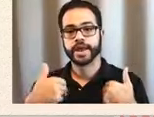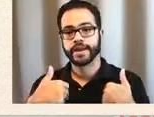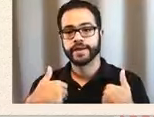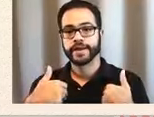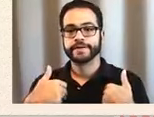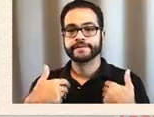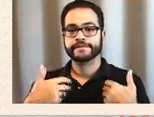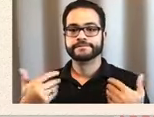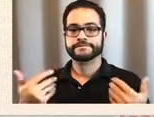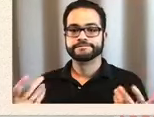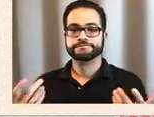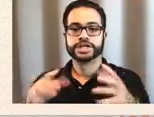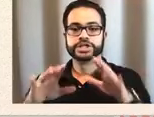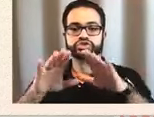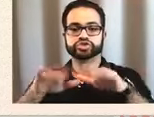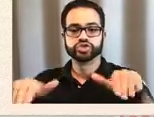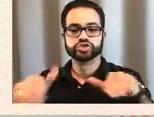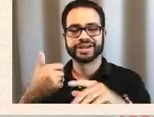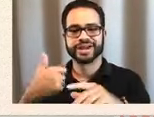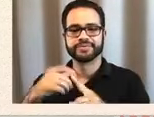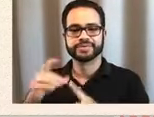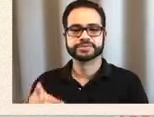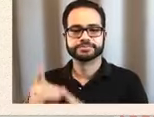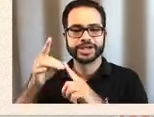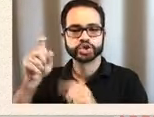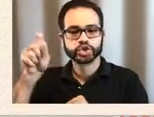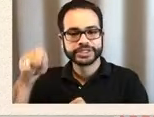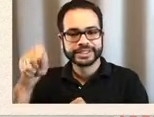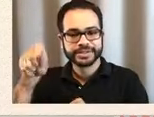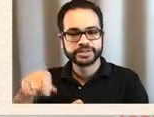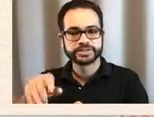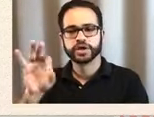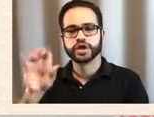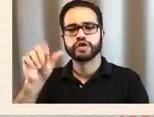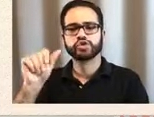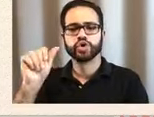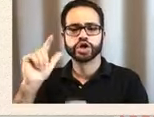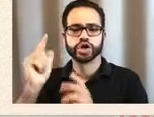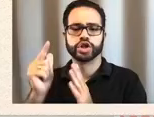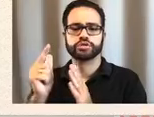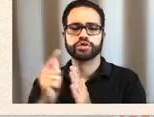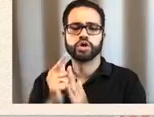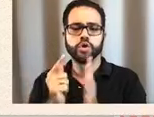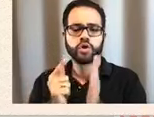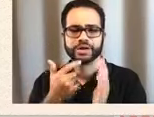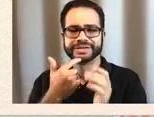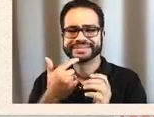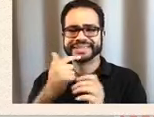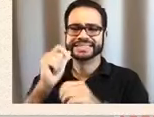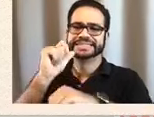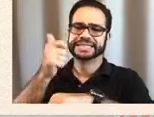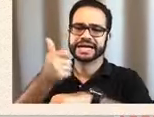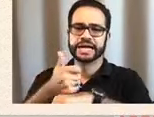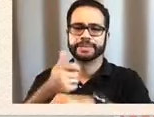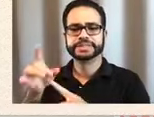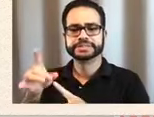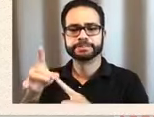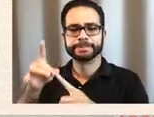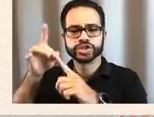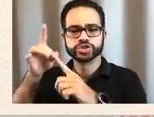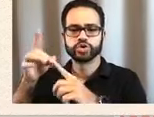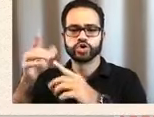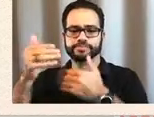children with special needs, the Florida legislature has put in place a special process, a special